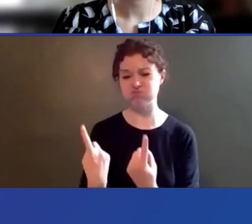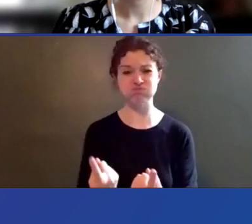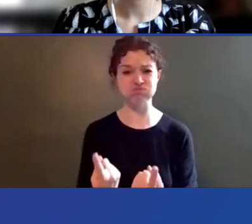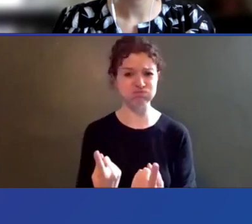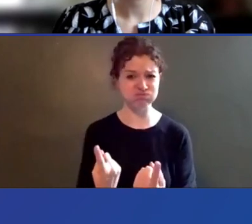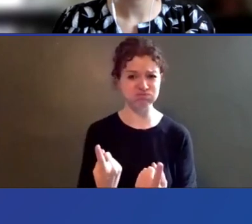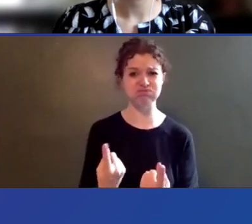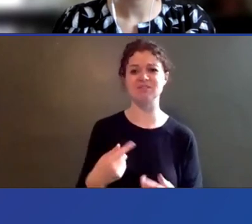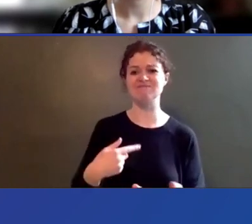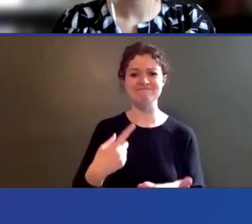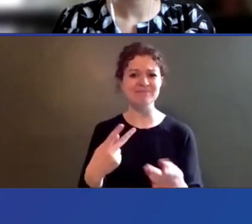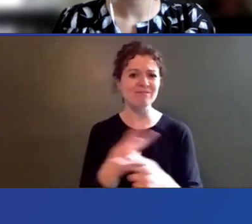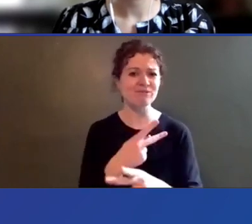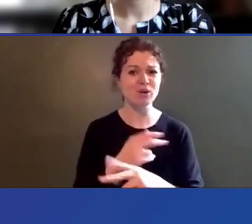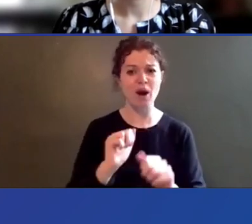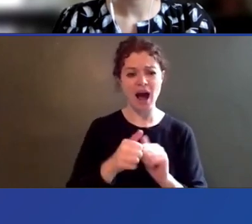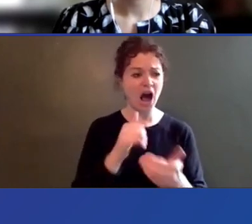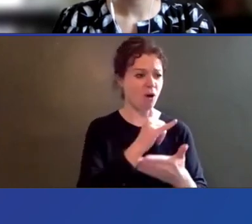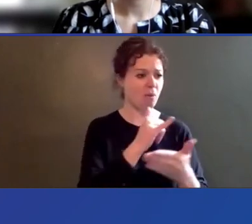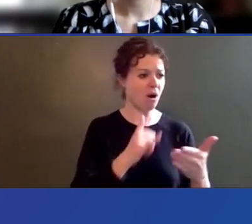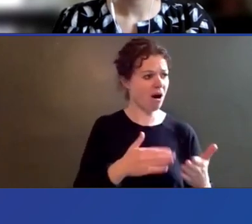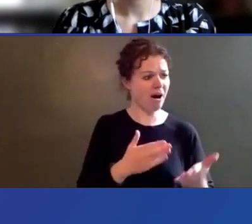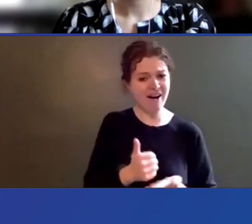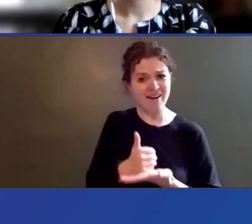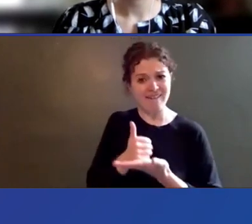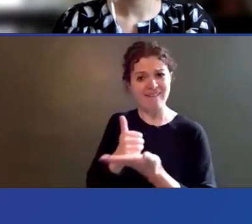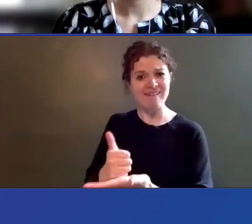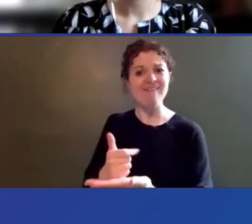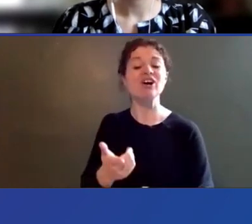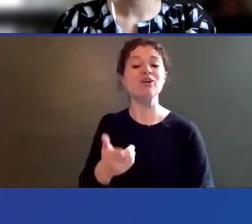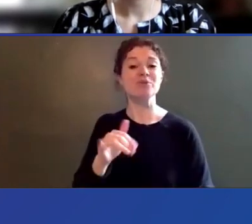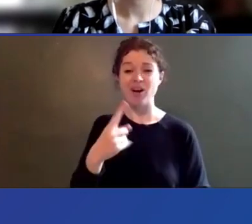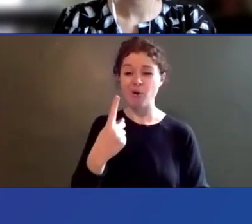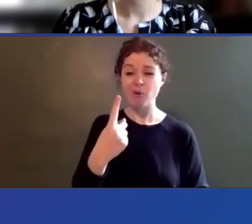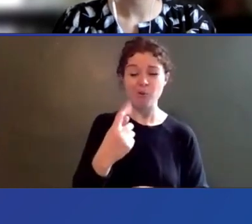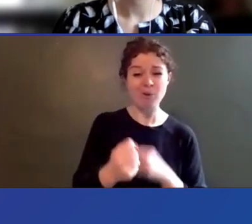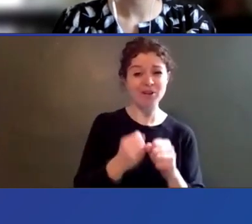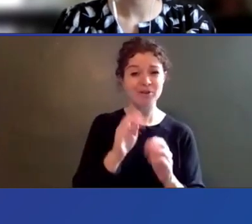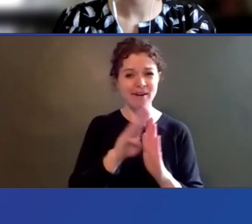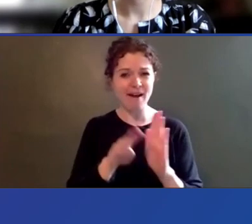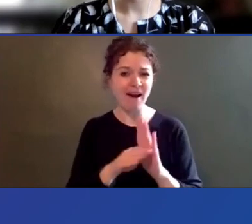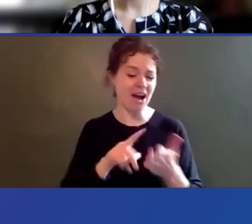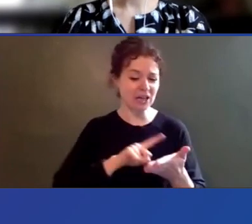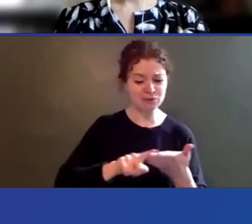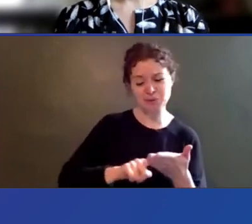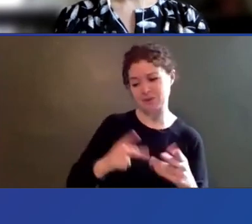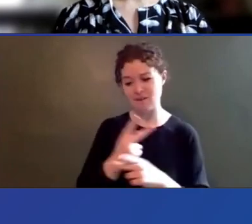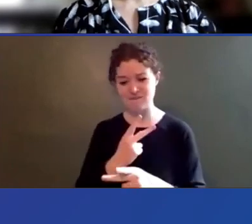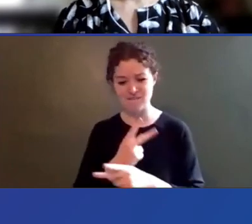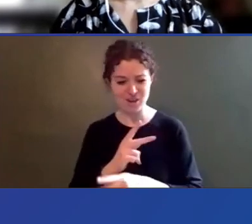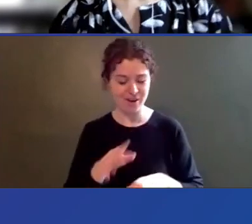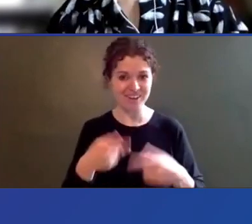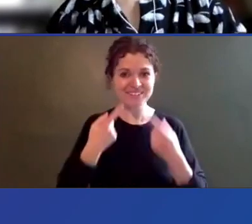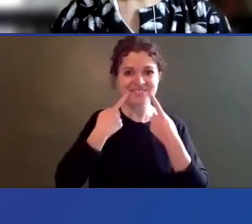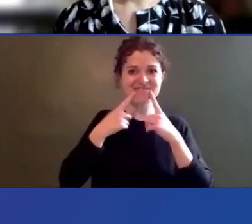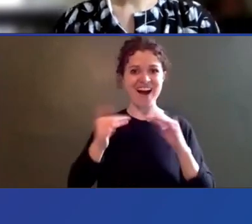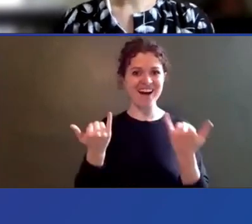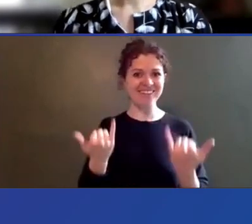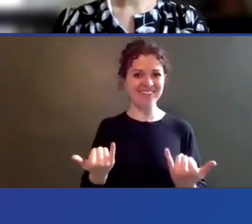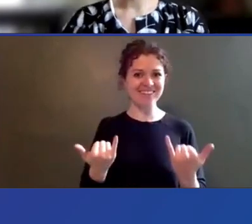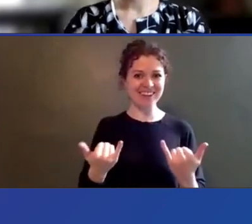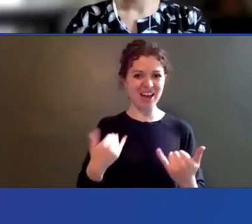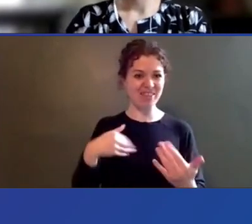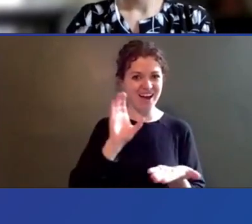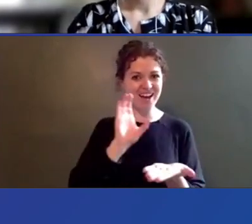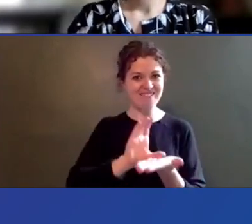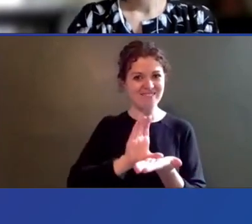weaving over the past year and a half at that point finally came out in fruition and saw some funding movement,